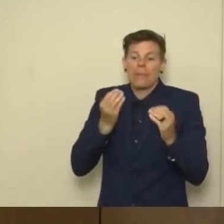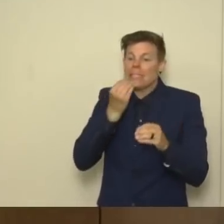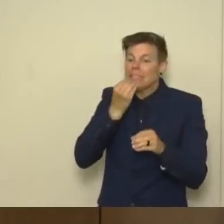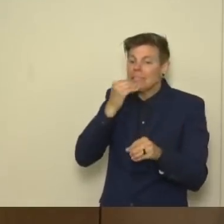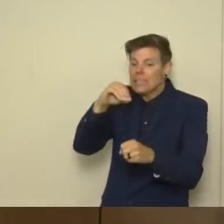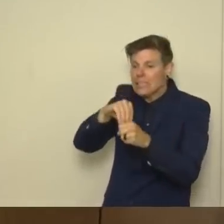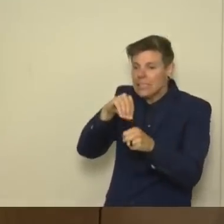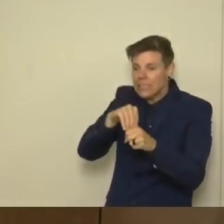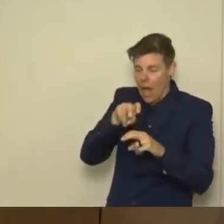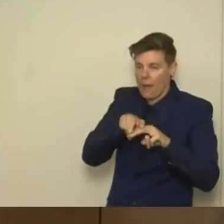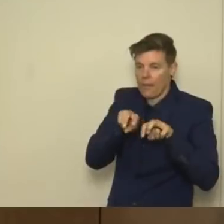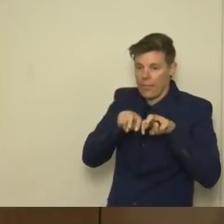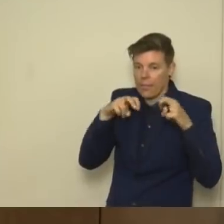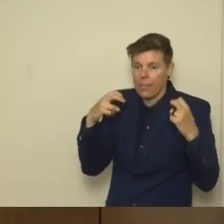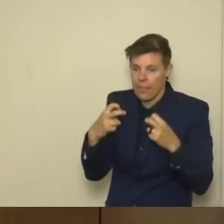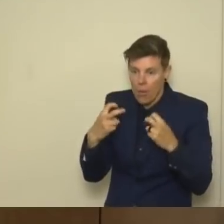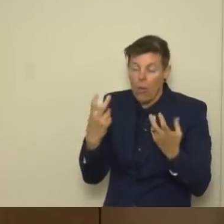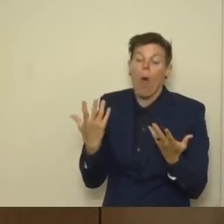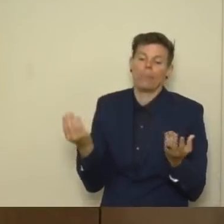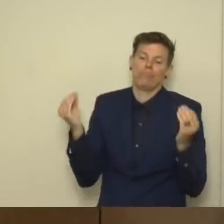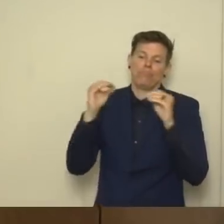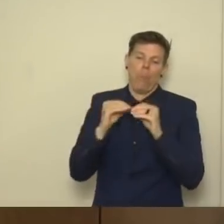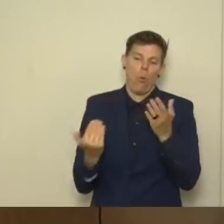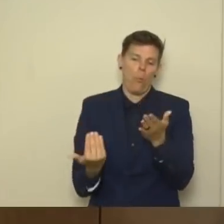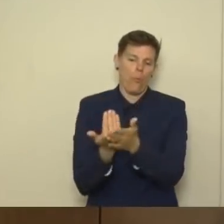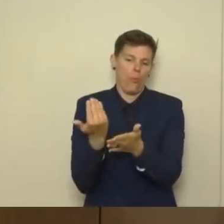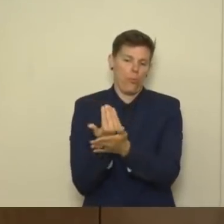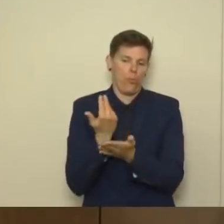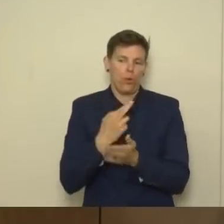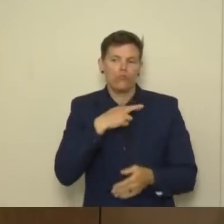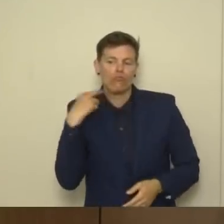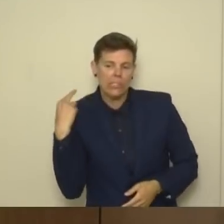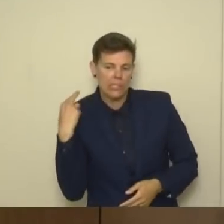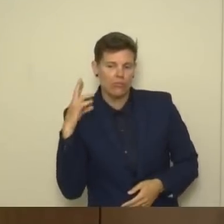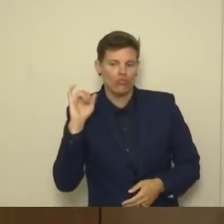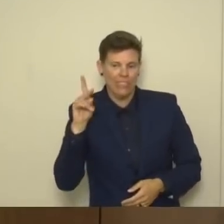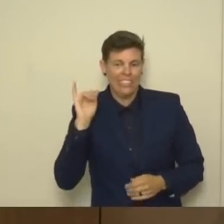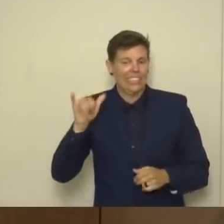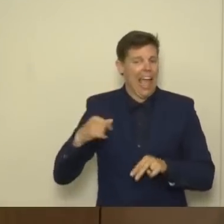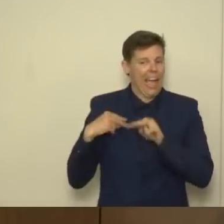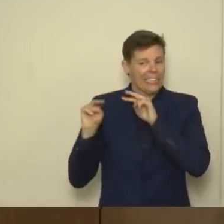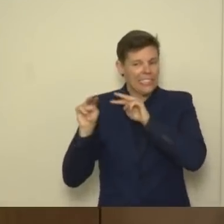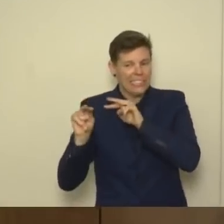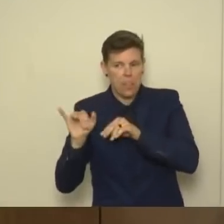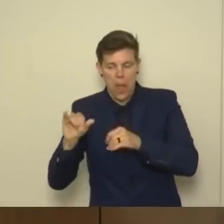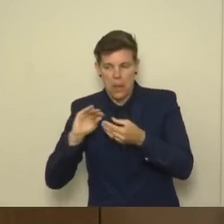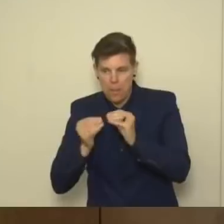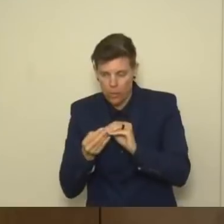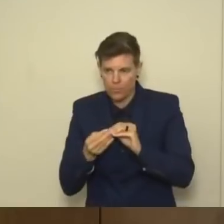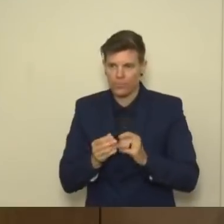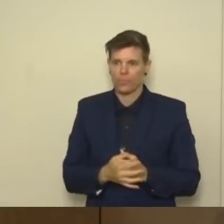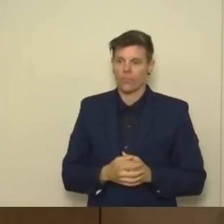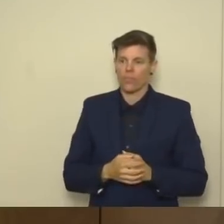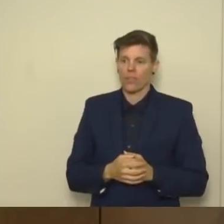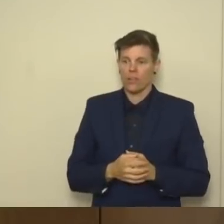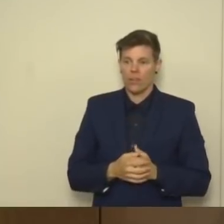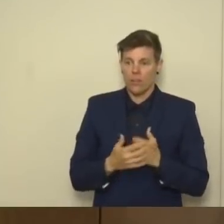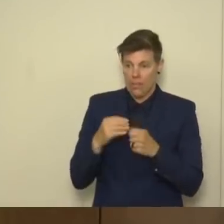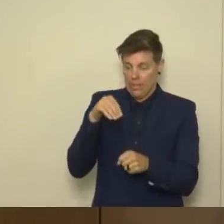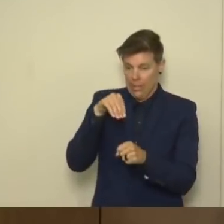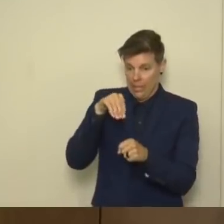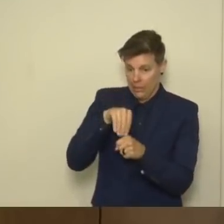risk, and I got to be able to manage that risk. Here's the other part about indoor dining. Indoor dining, like any indoor